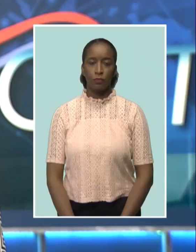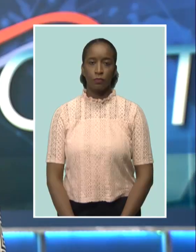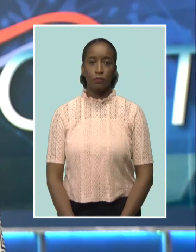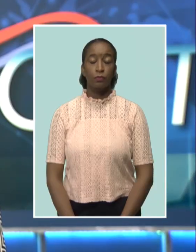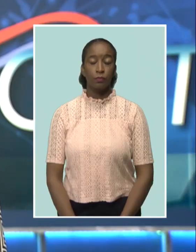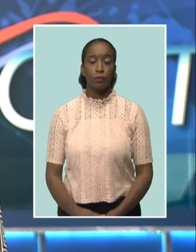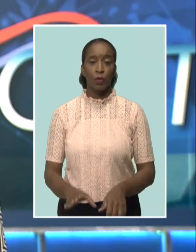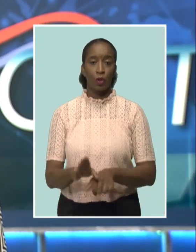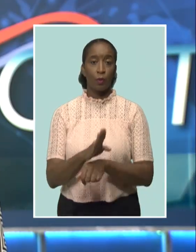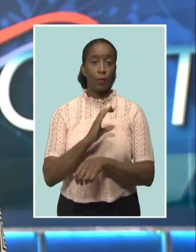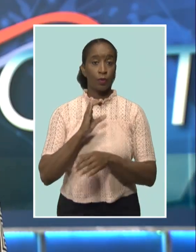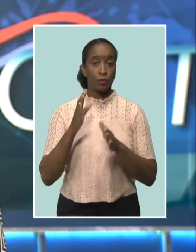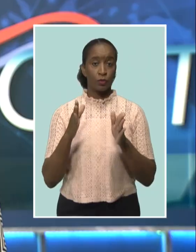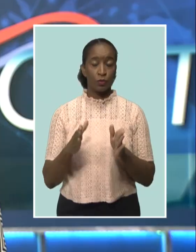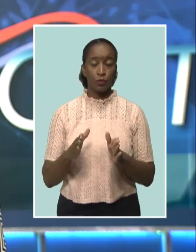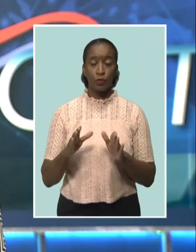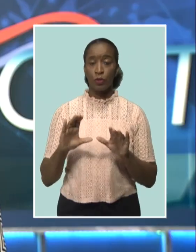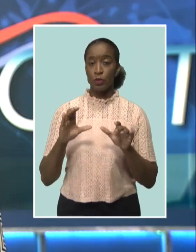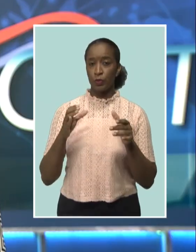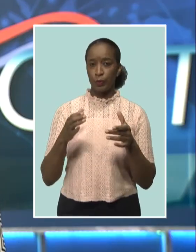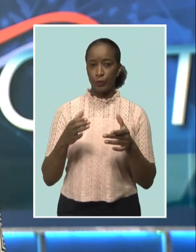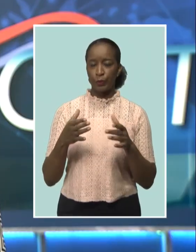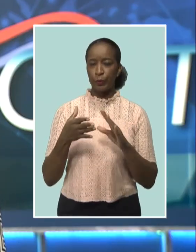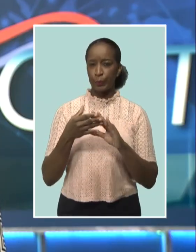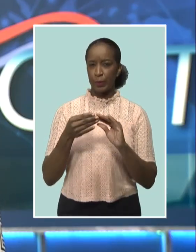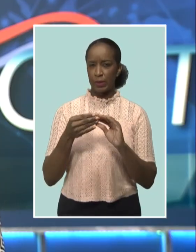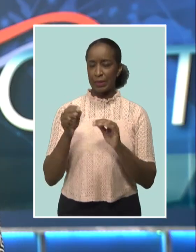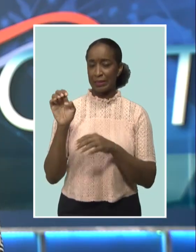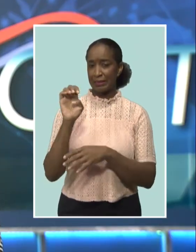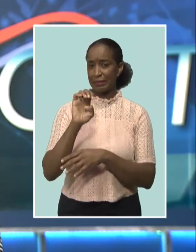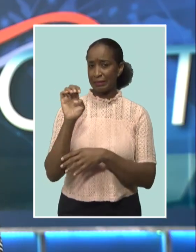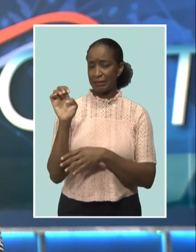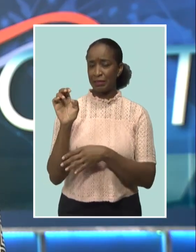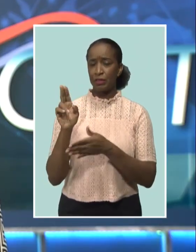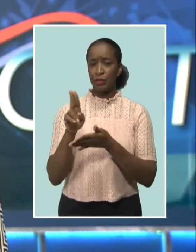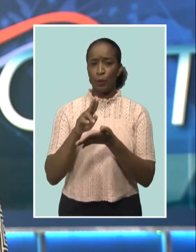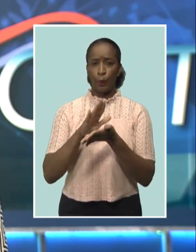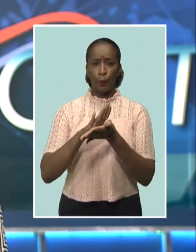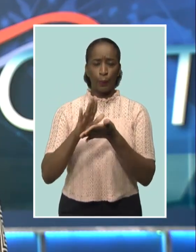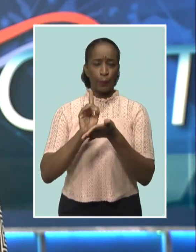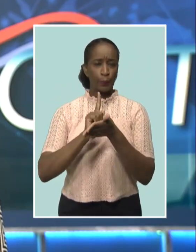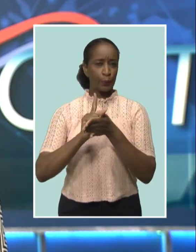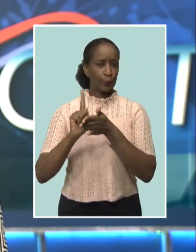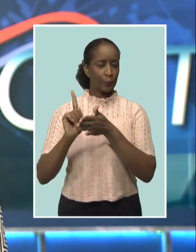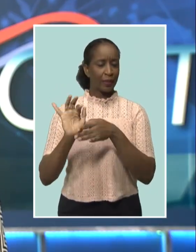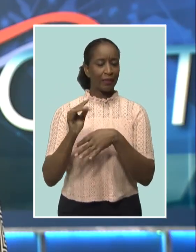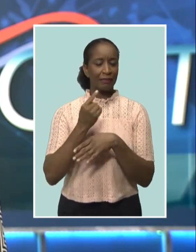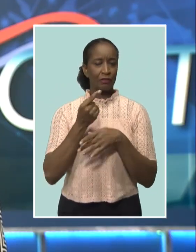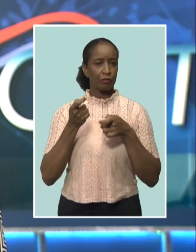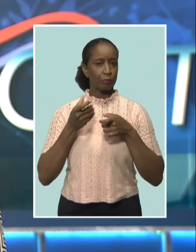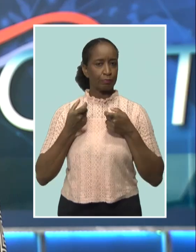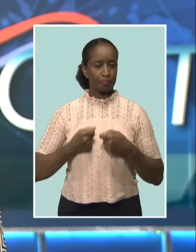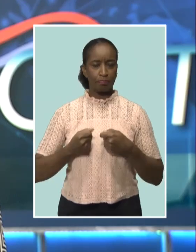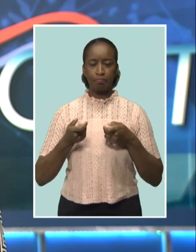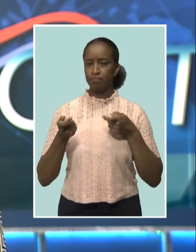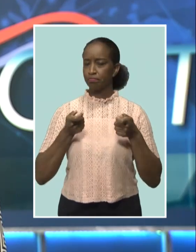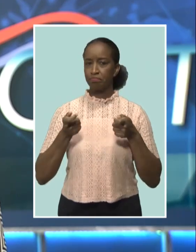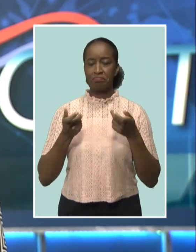The Barbados Christian Council says the solemn occasion of Holy Week has changed. Chairman, the Reverend Dr.